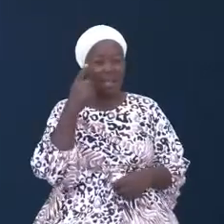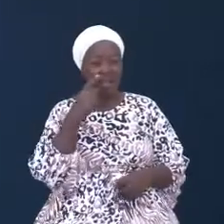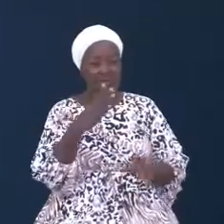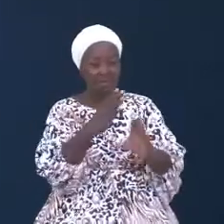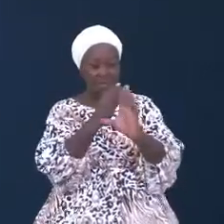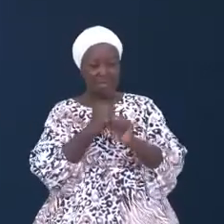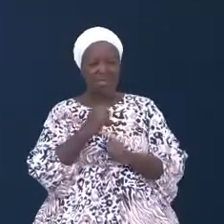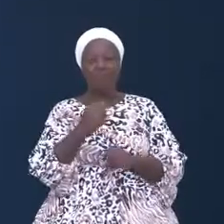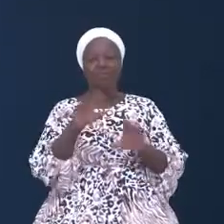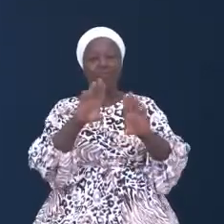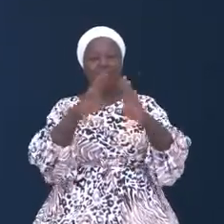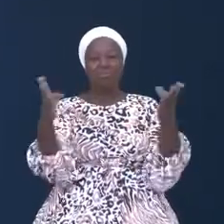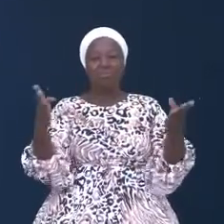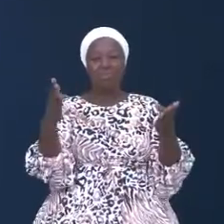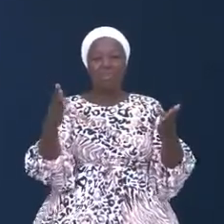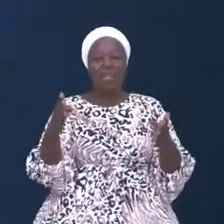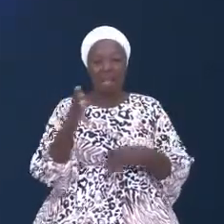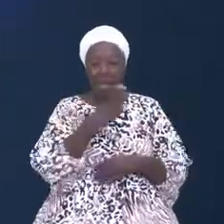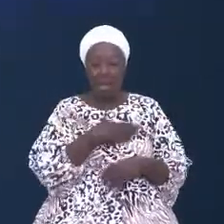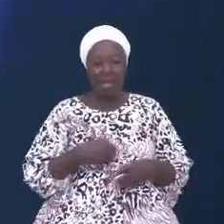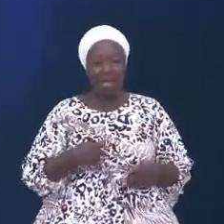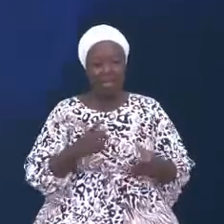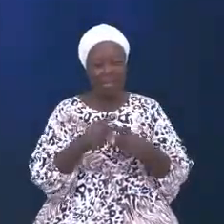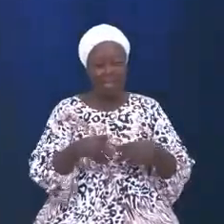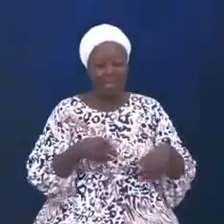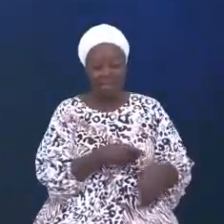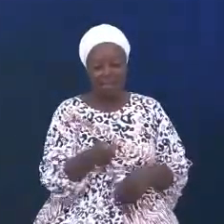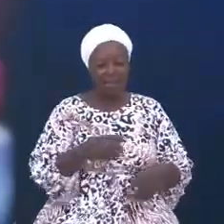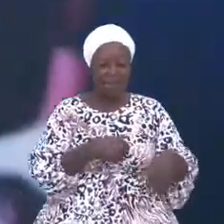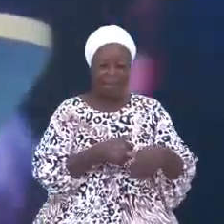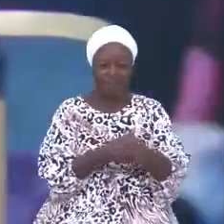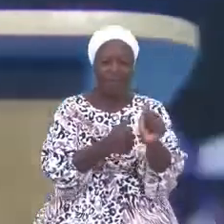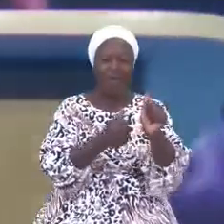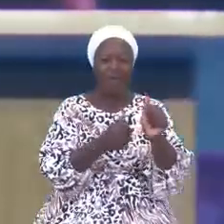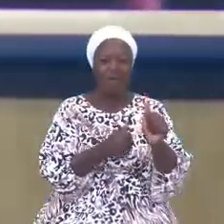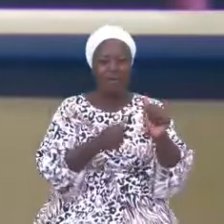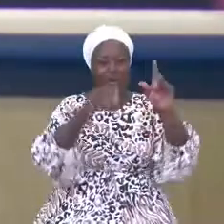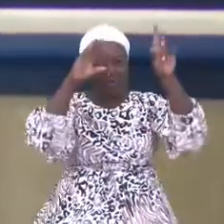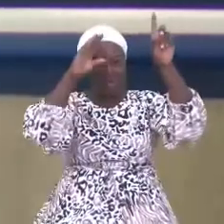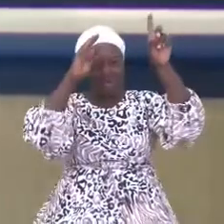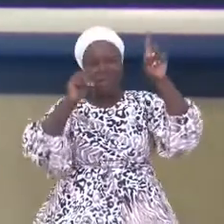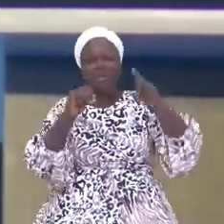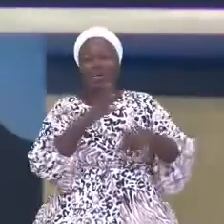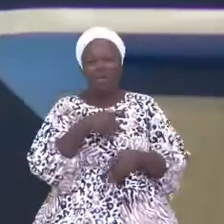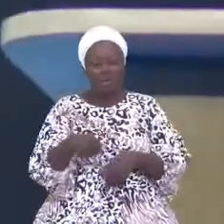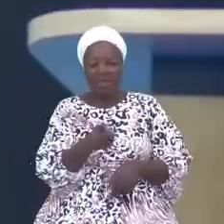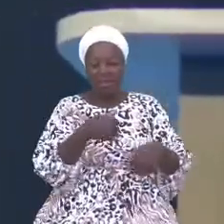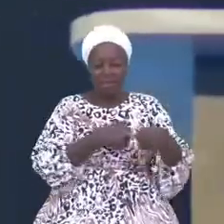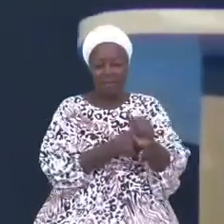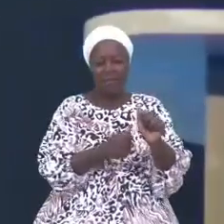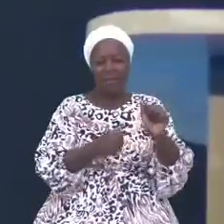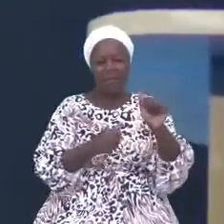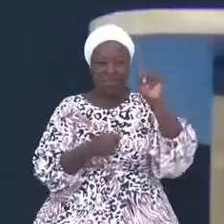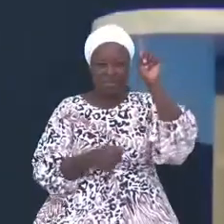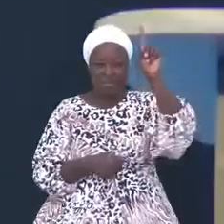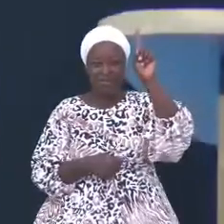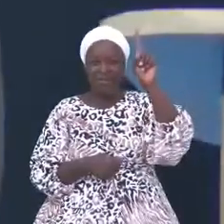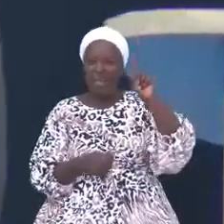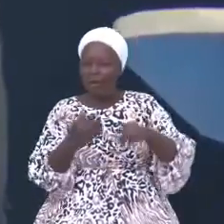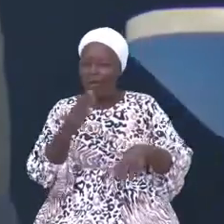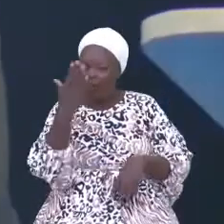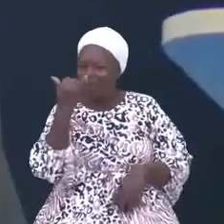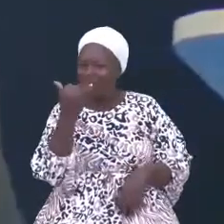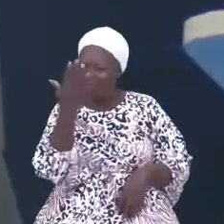received sight and they followed him. And they followed him. Why did they follow him? After